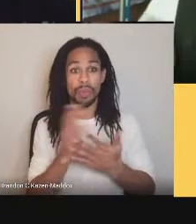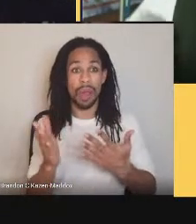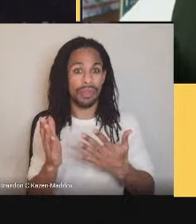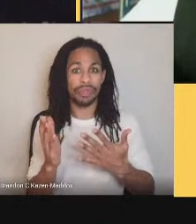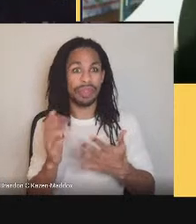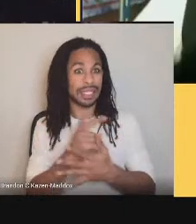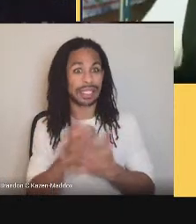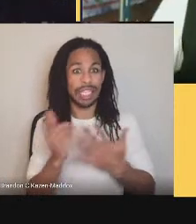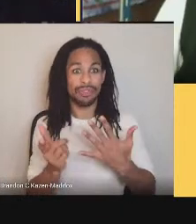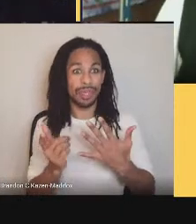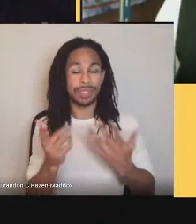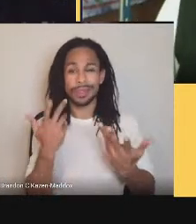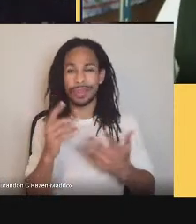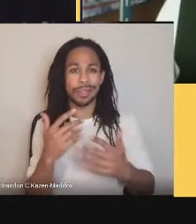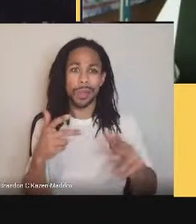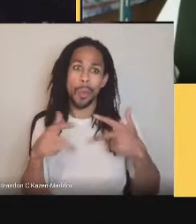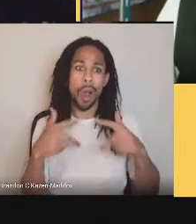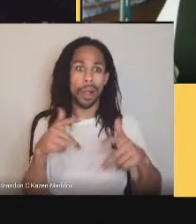walking little tune.